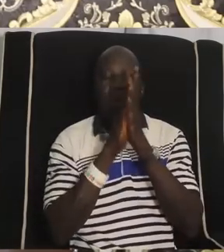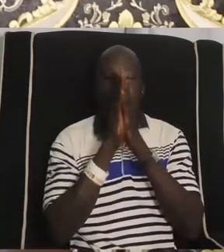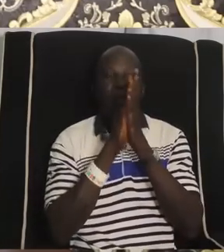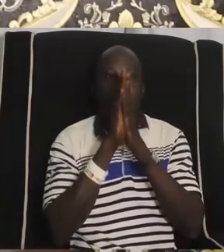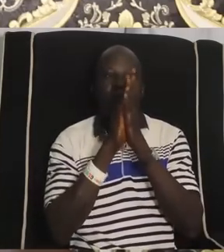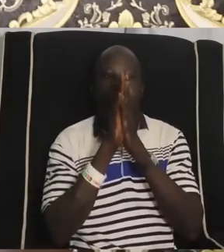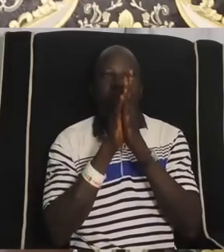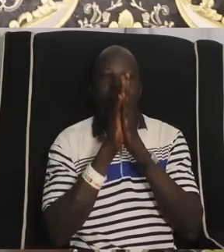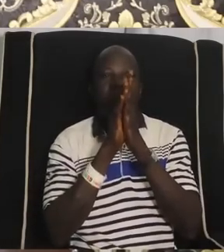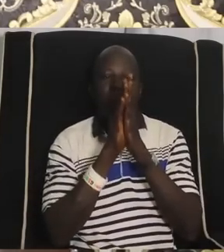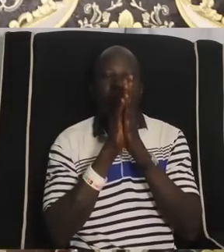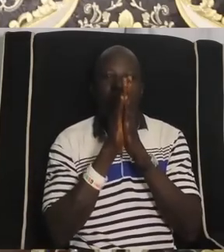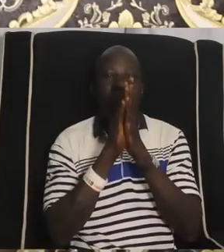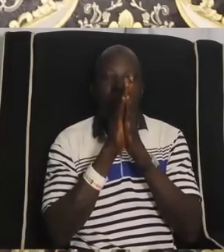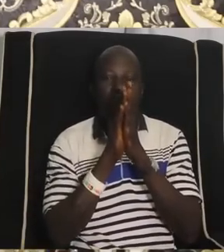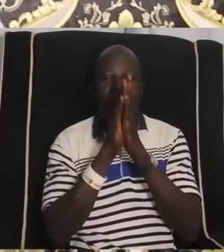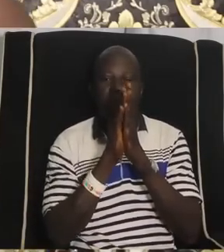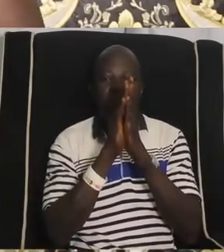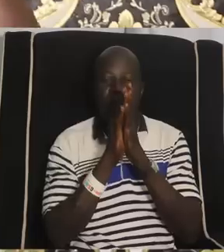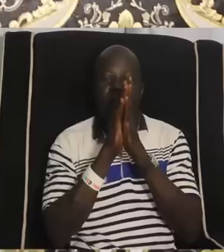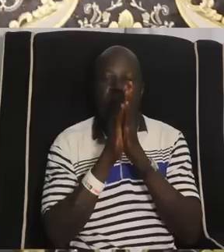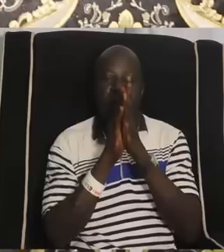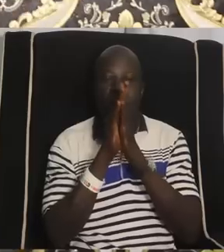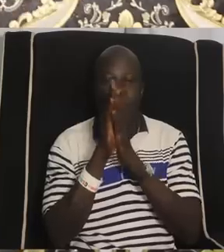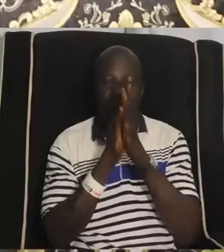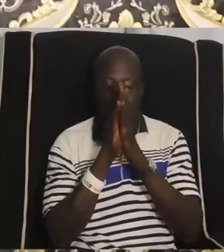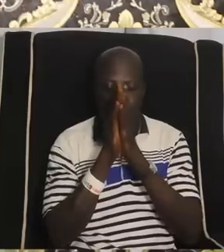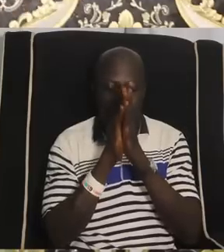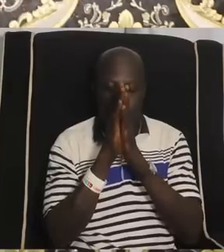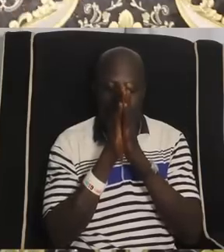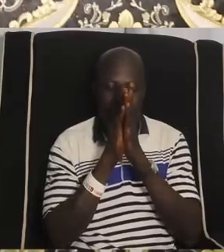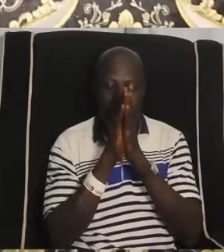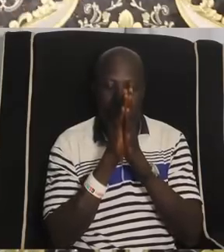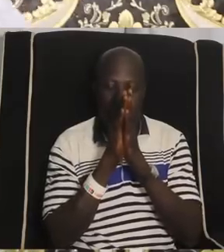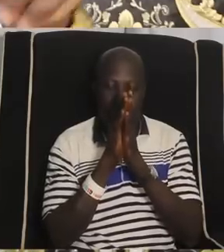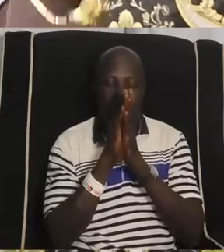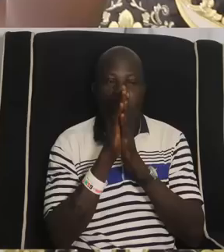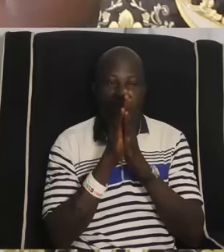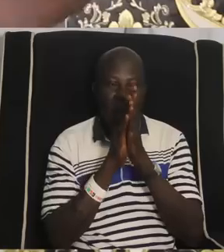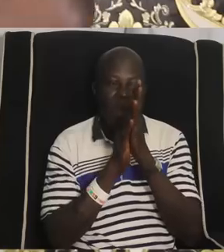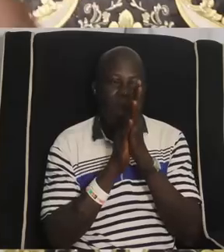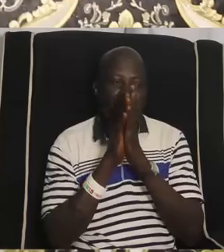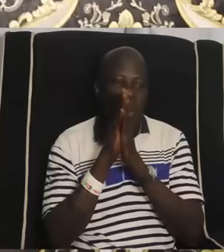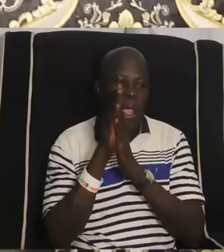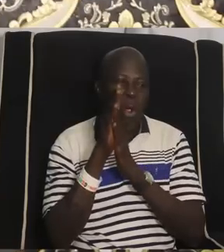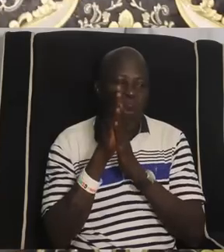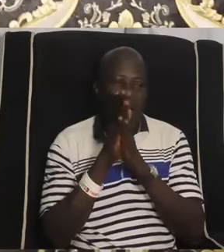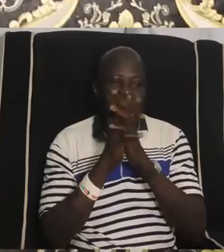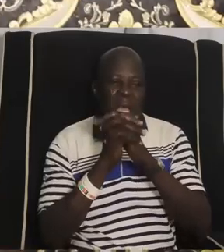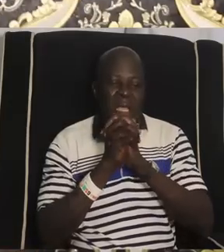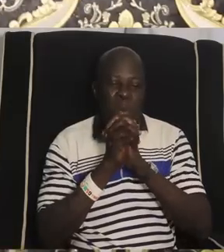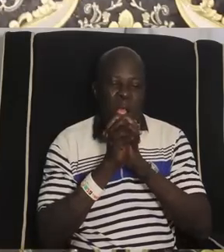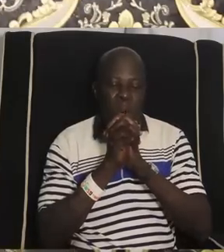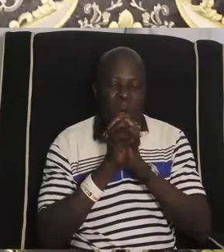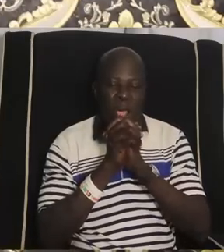ogun orúkọ tó ń jà ọ́. You say any battle of the night torment. Láti òní ni mo wí pé. I speak from today that. Ní orúkọ Jésù ti Nazareth. In the